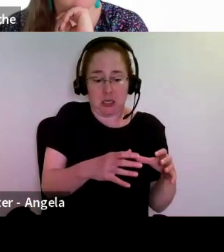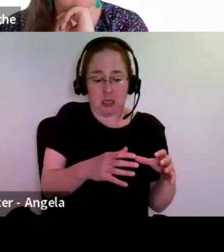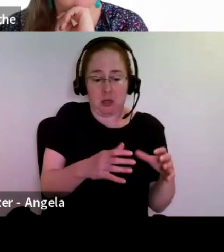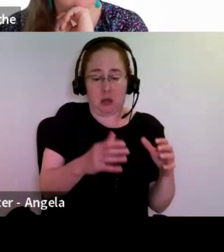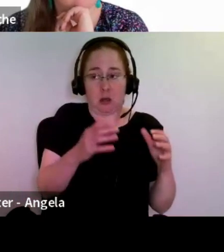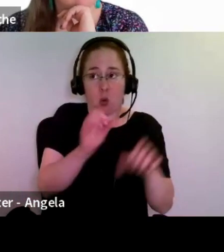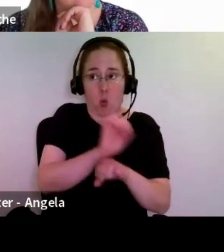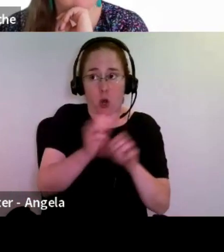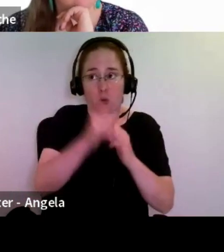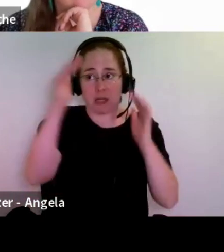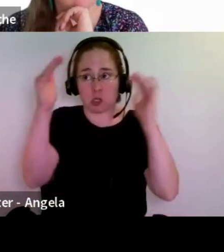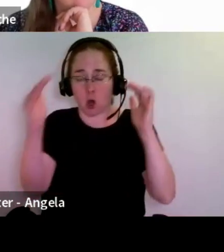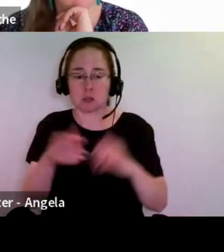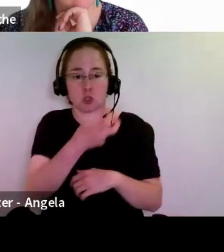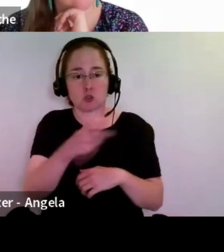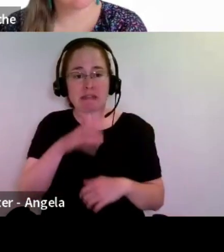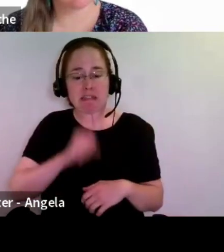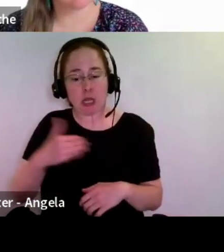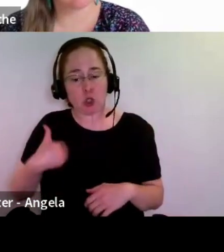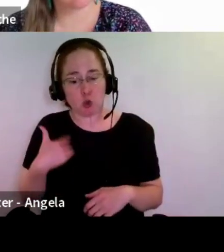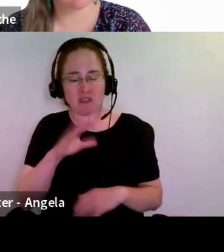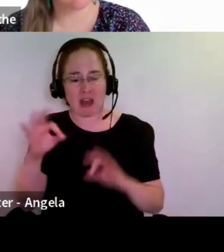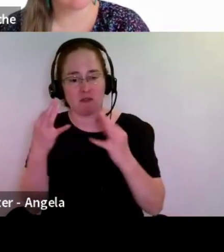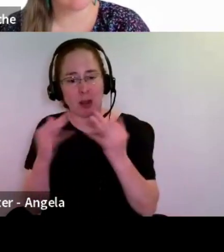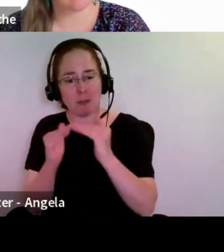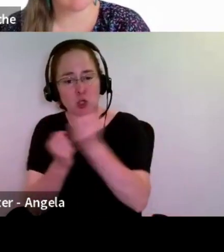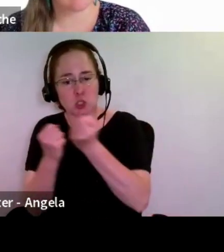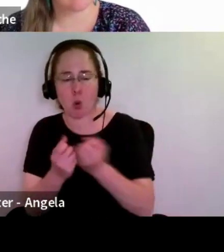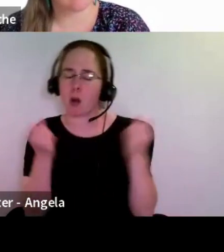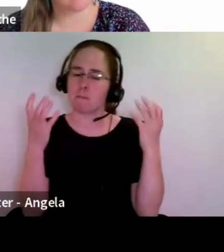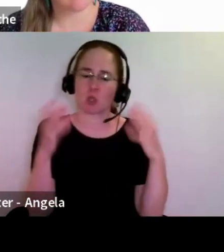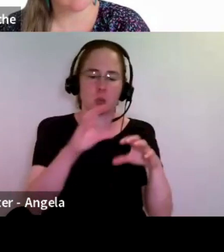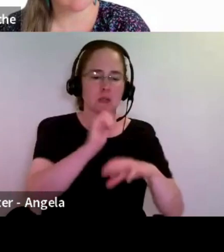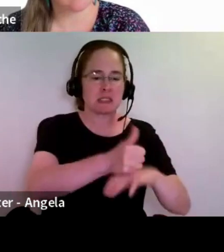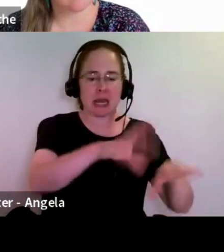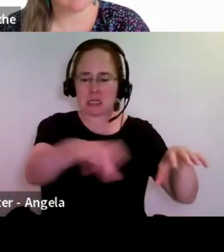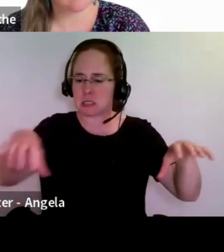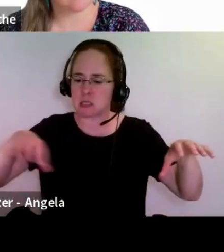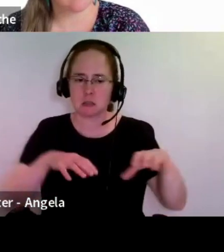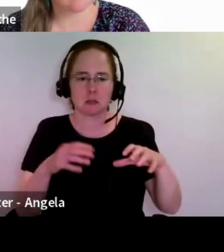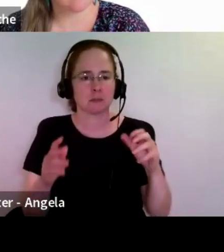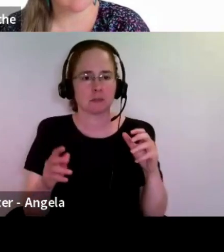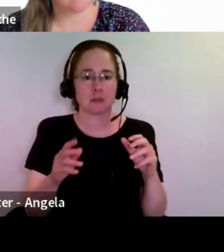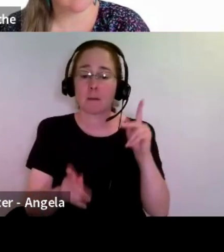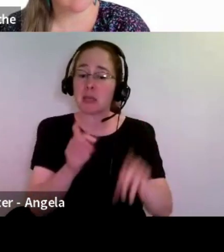youth, and family peer support. We have them in multiple settings. So there's folks that